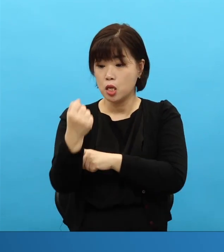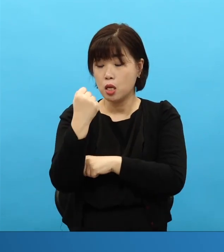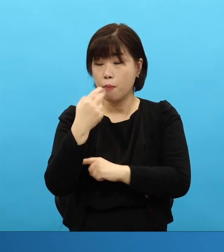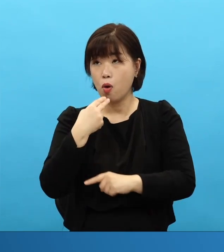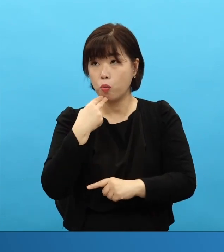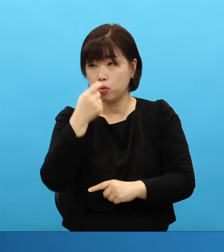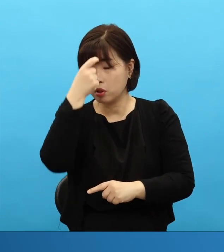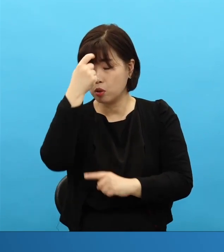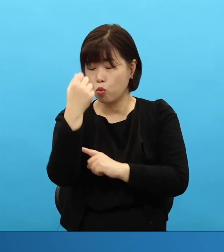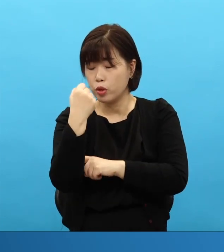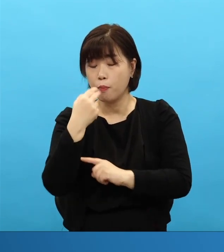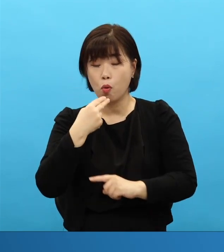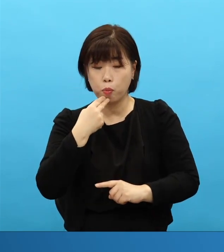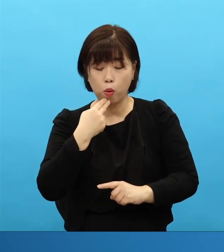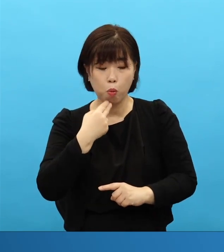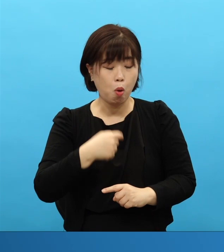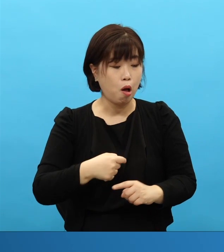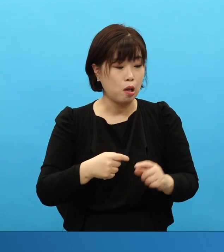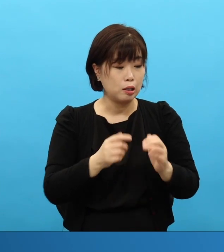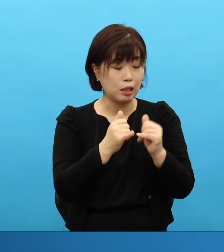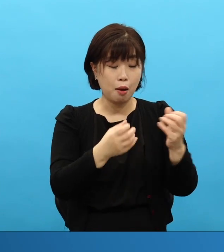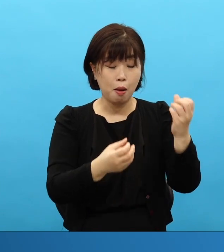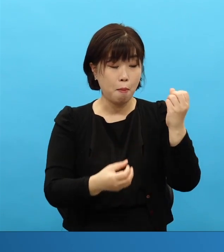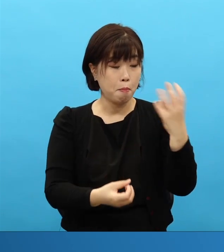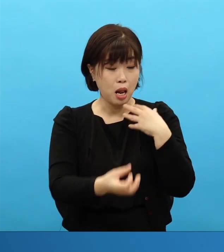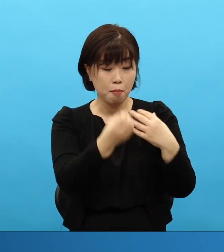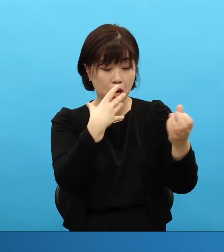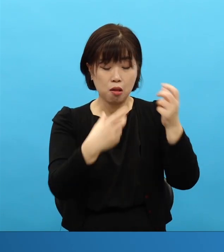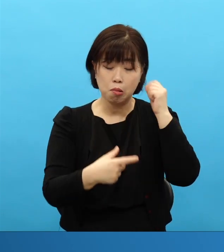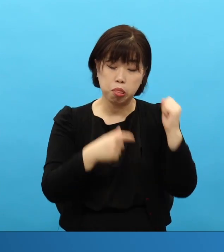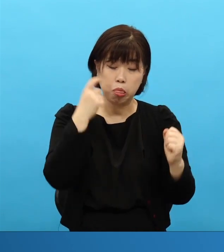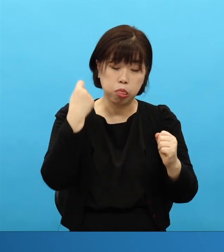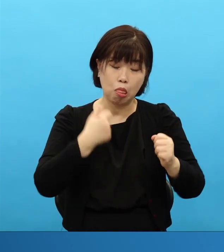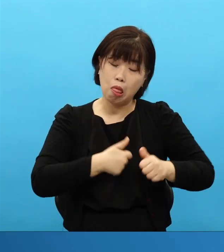Or if problems come, they'll sway this way or that way. They cannot live a life of faith that way.